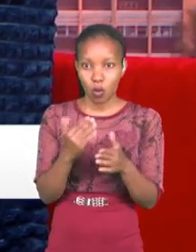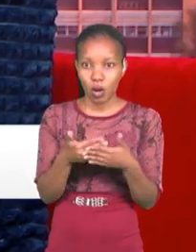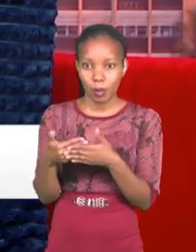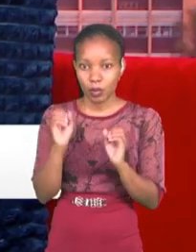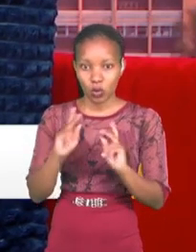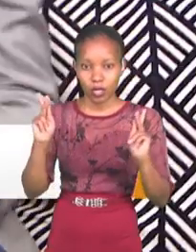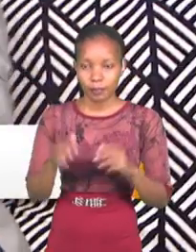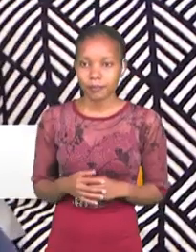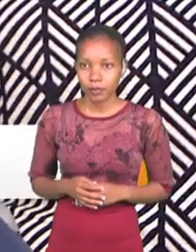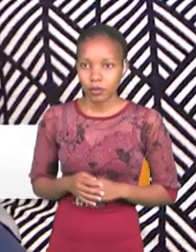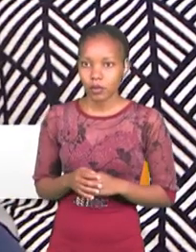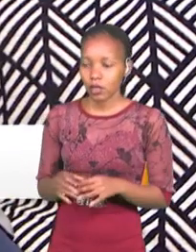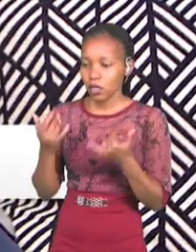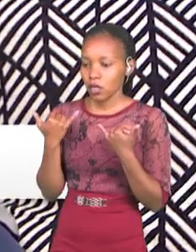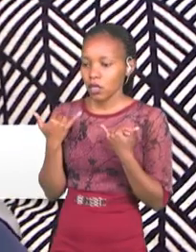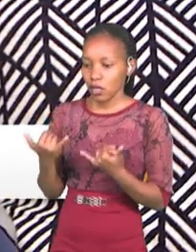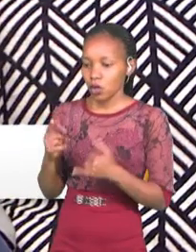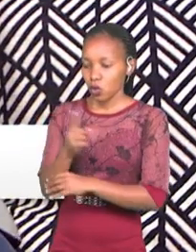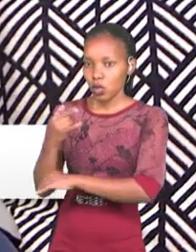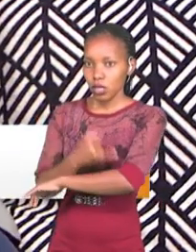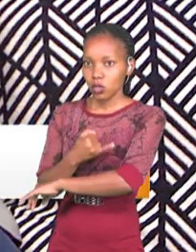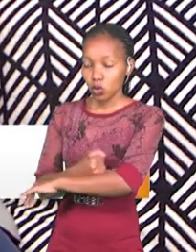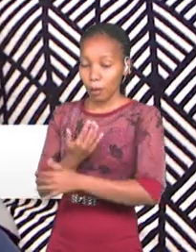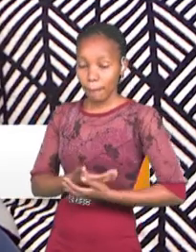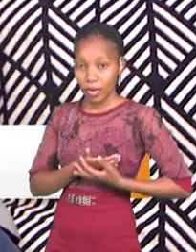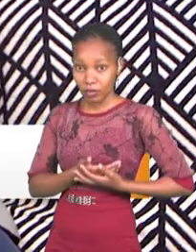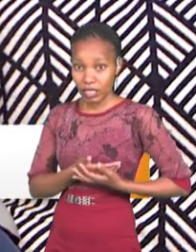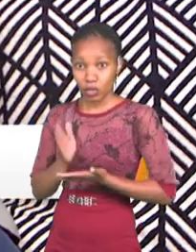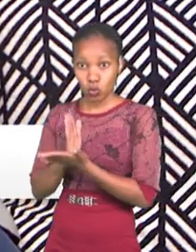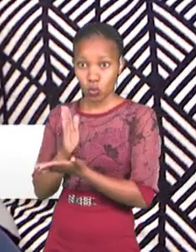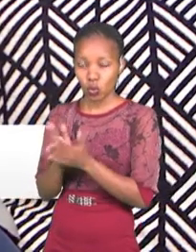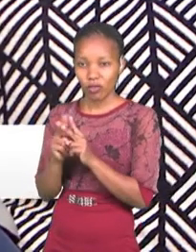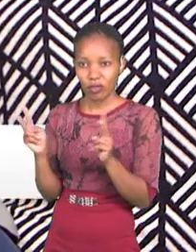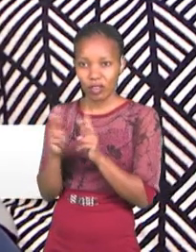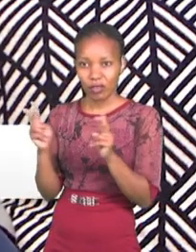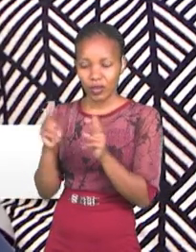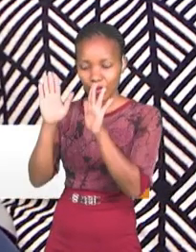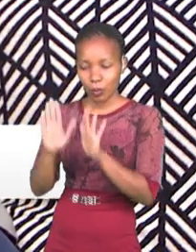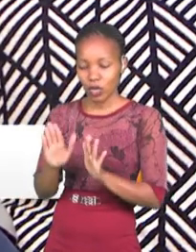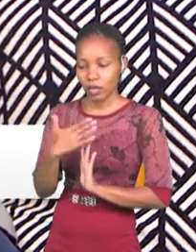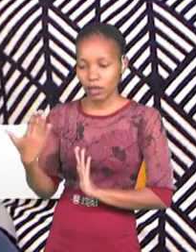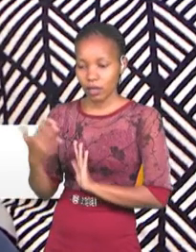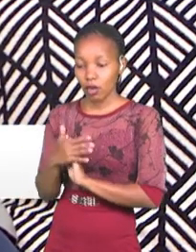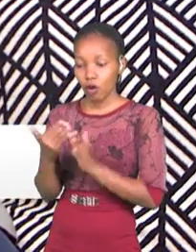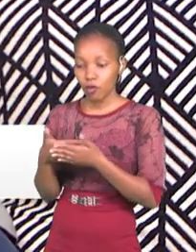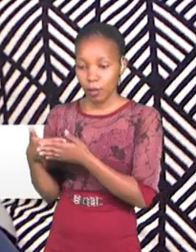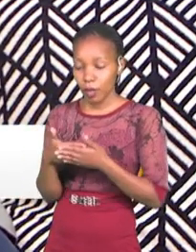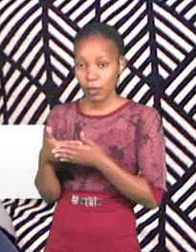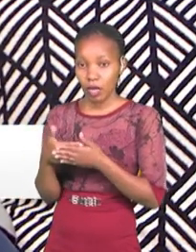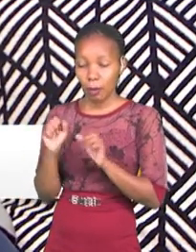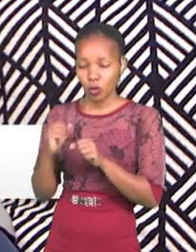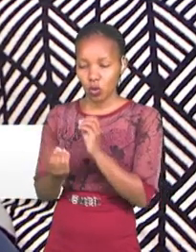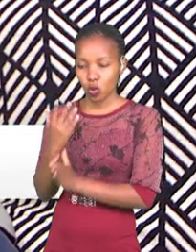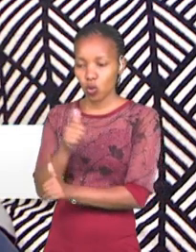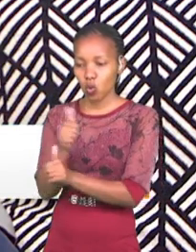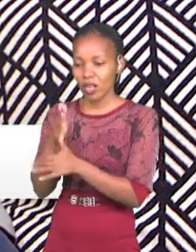Okay. Now, even in a situation whereby breastfeeding is actually a very vital point of course, the child's growth,